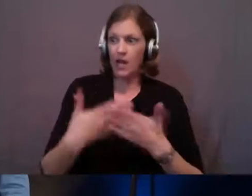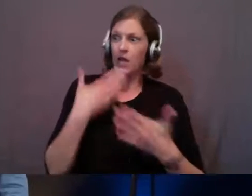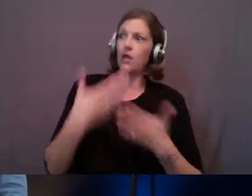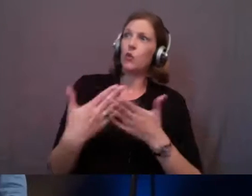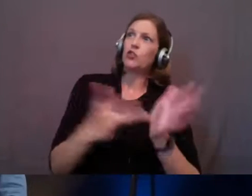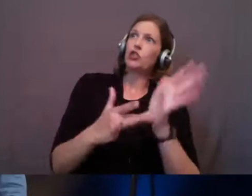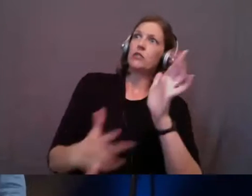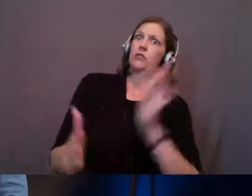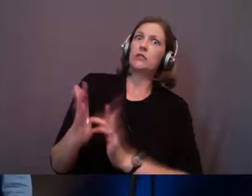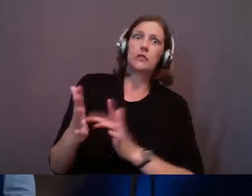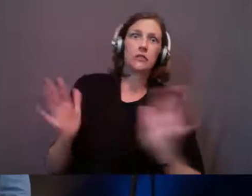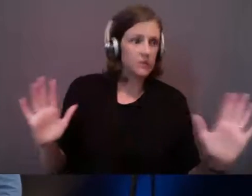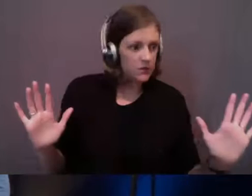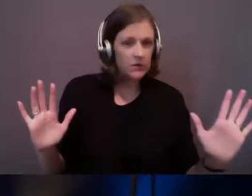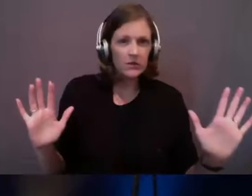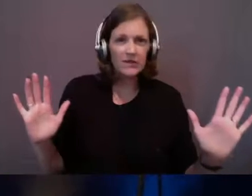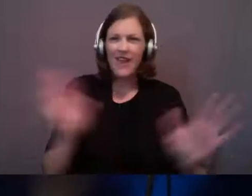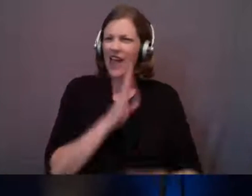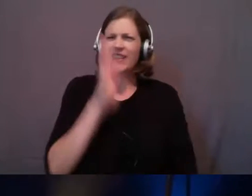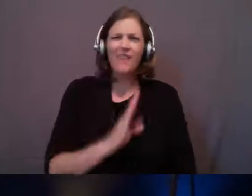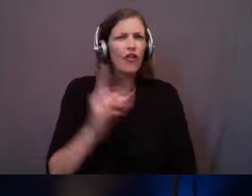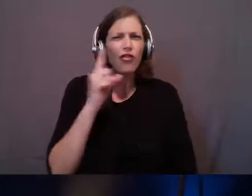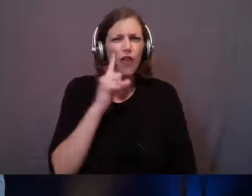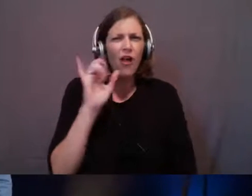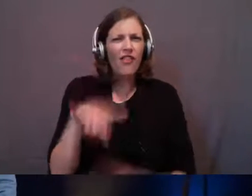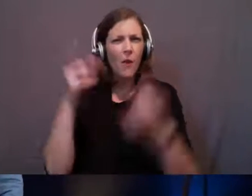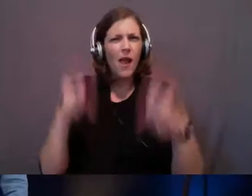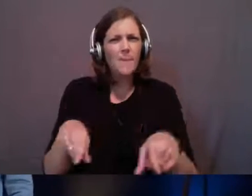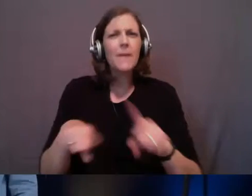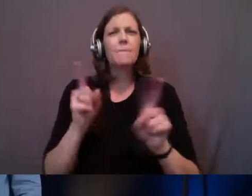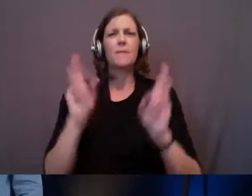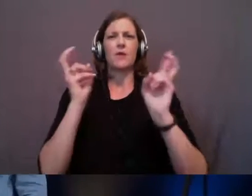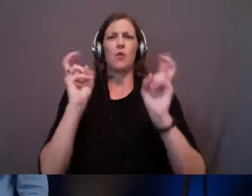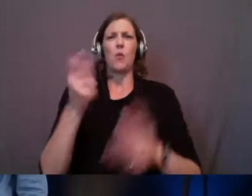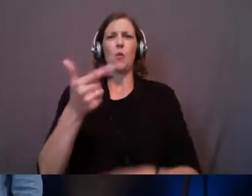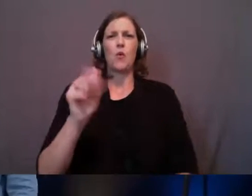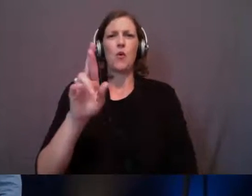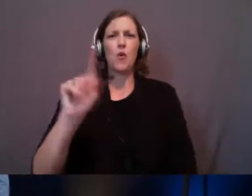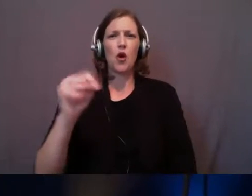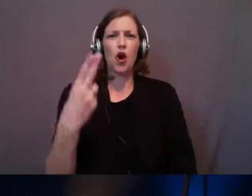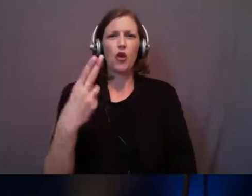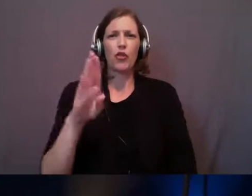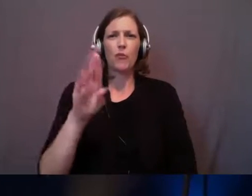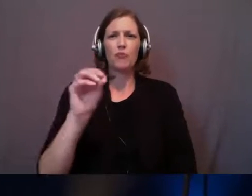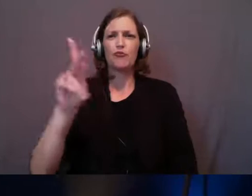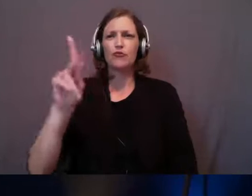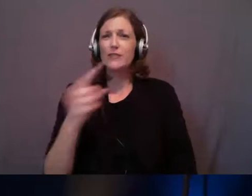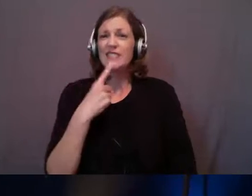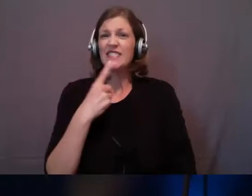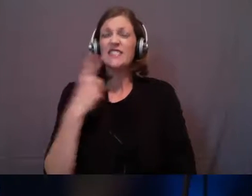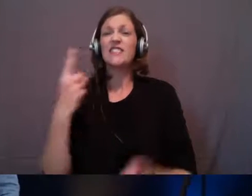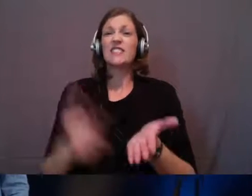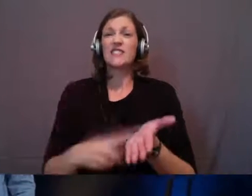Jesus. And I never thought I would do this, but I'm going to quote Garth Brooks. When he says,